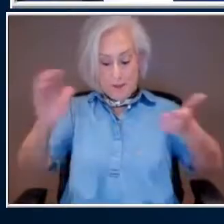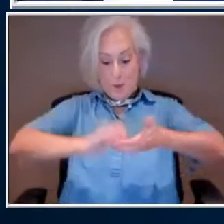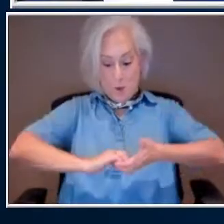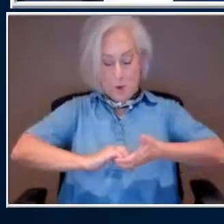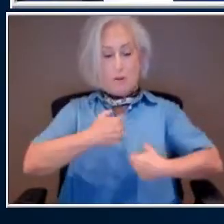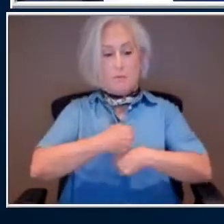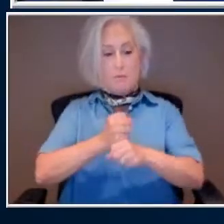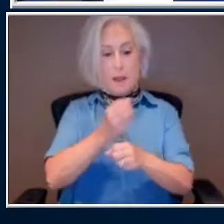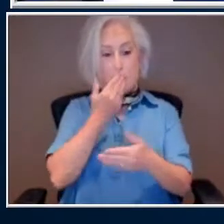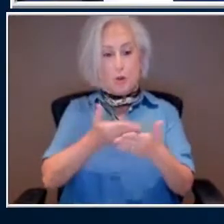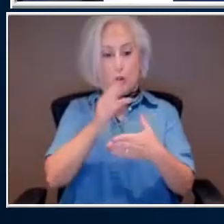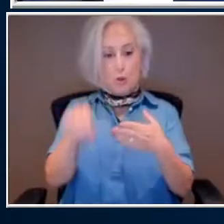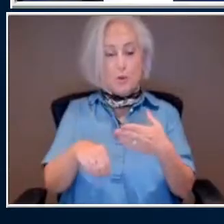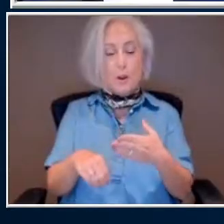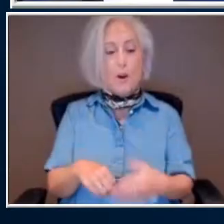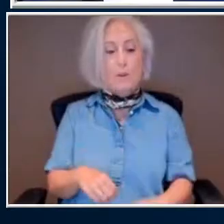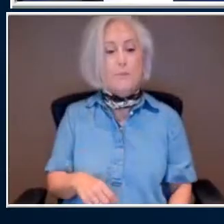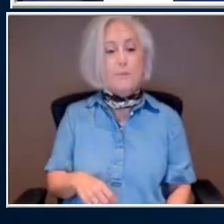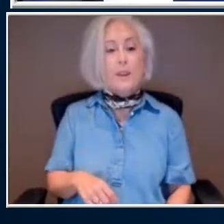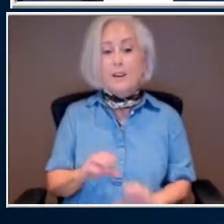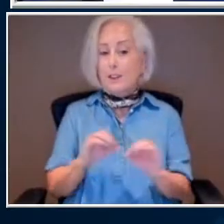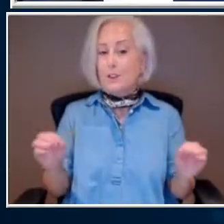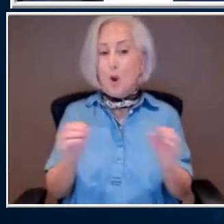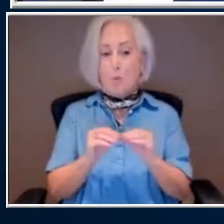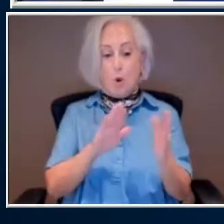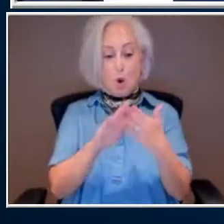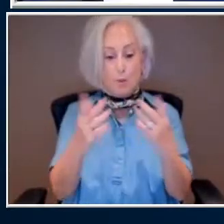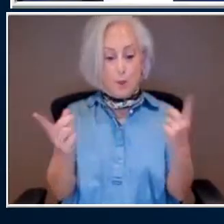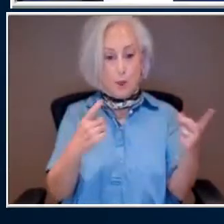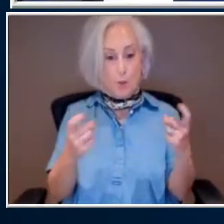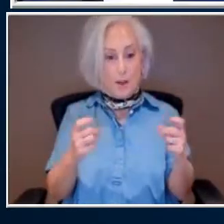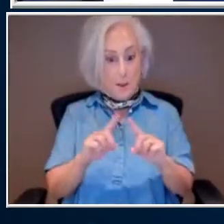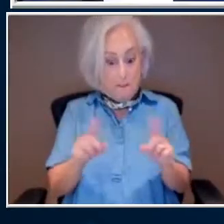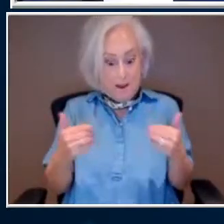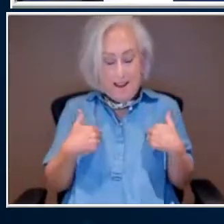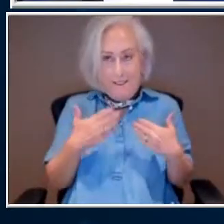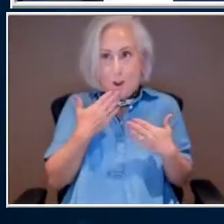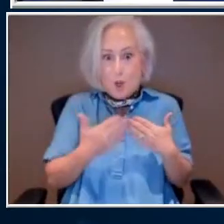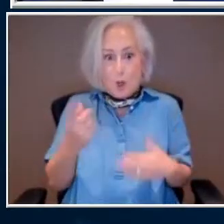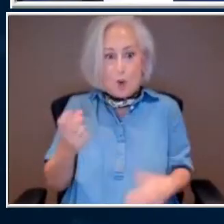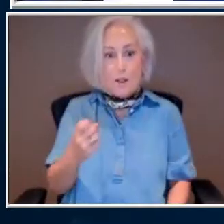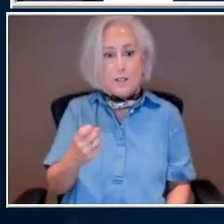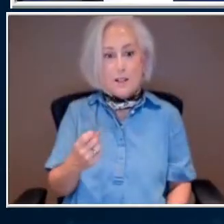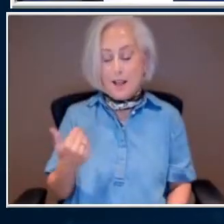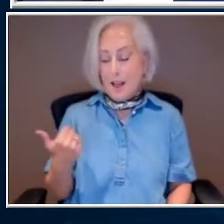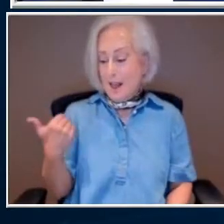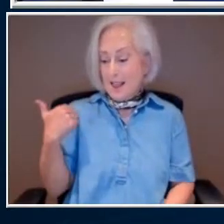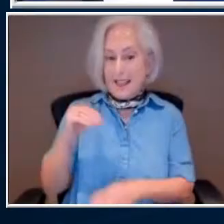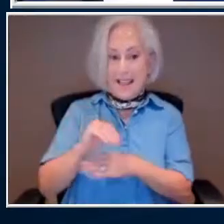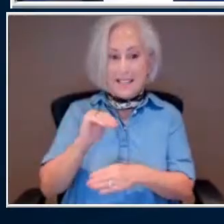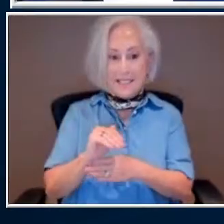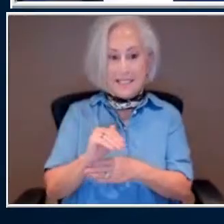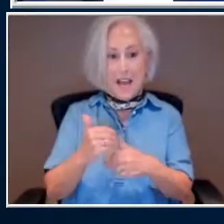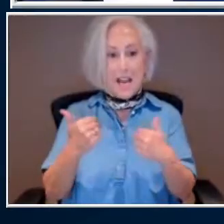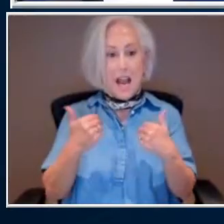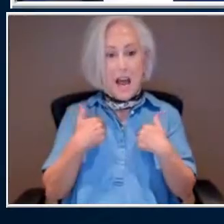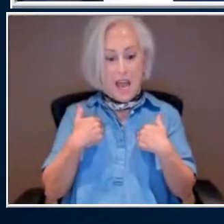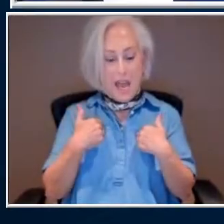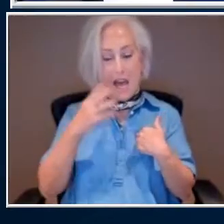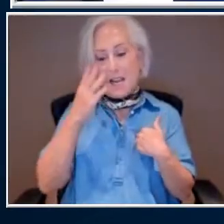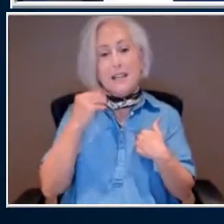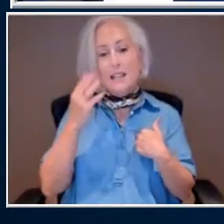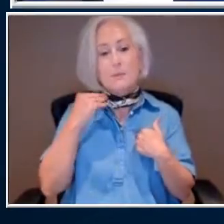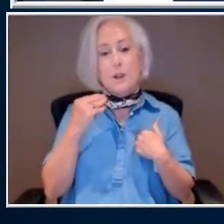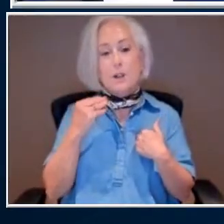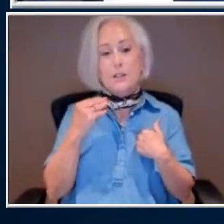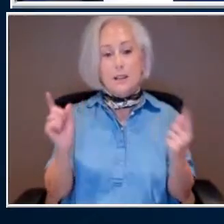there's no more questions from the community, but I have a question. Yeah. I'm so glad you're on this morning because I had an encounter last night that I need to get your advice on. I had dinner with a friend